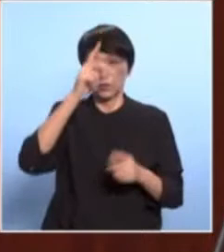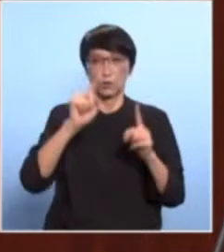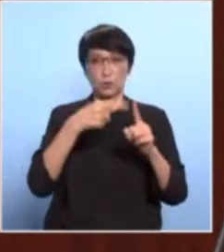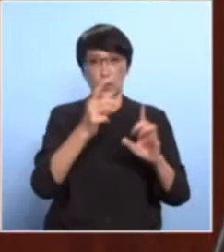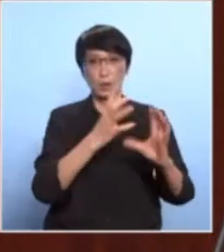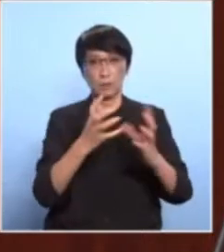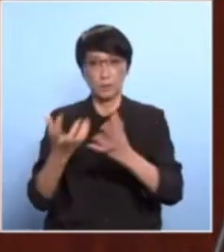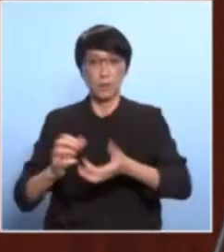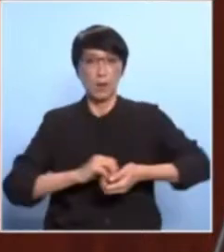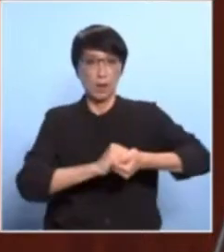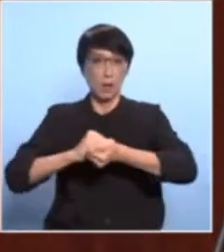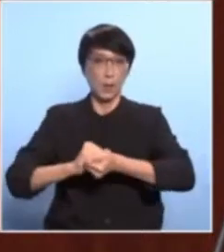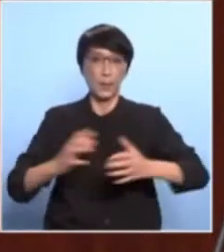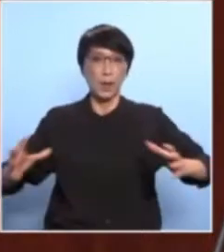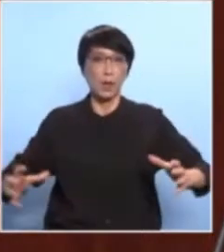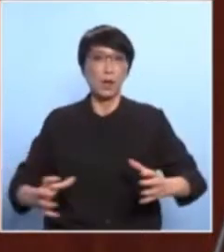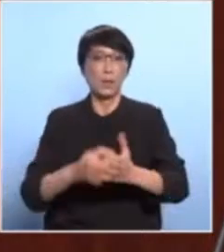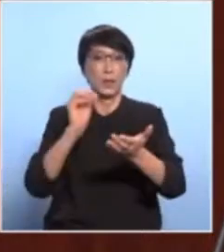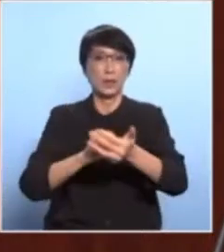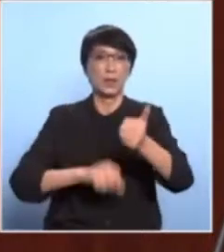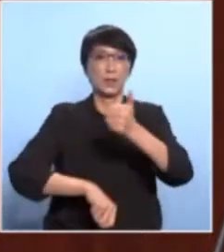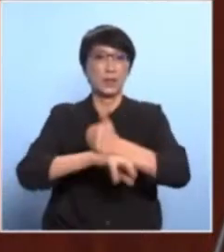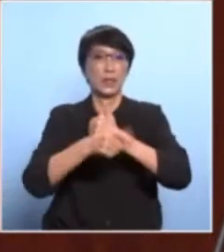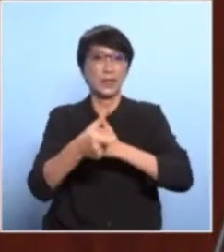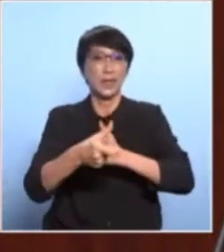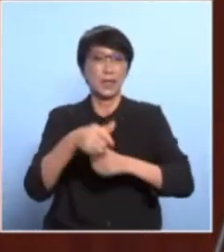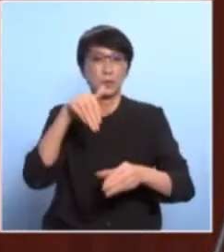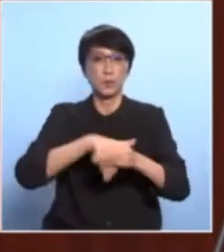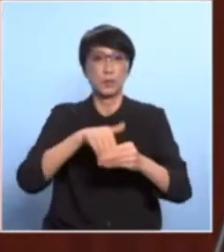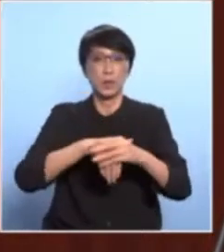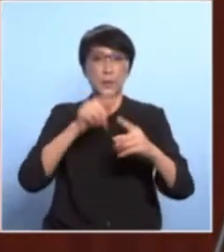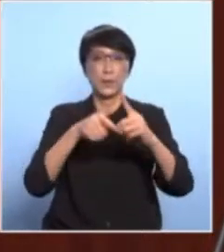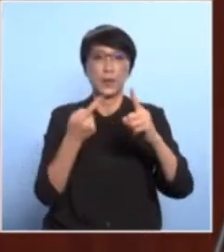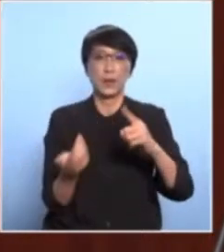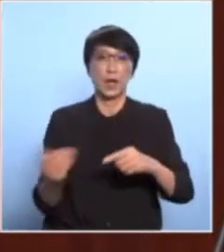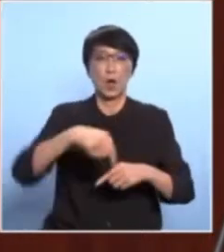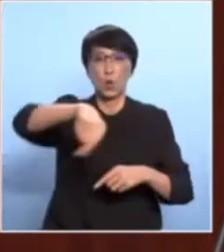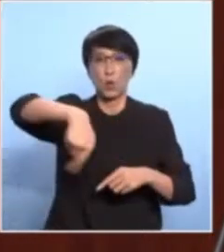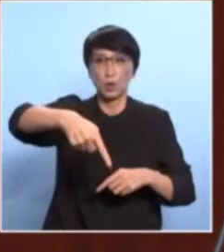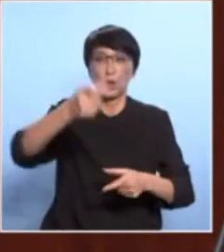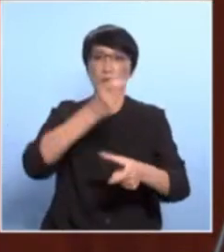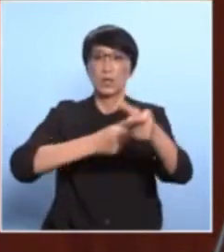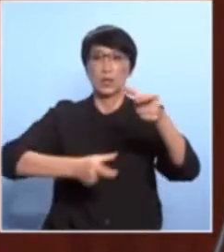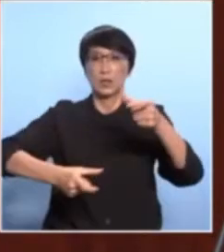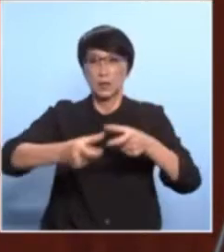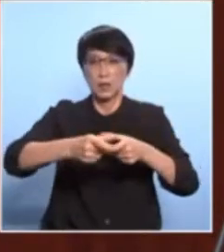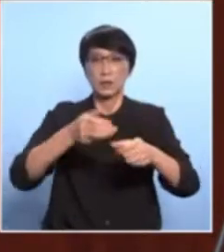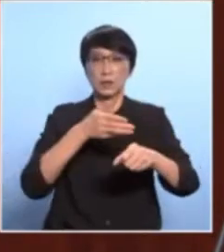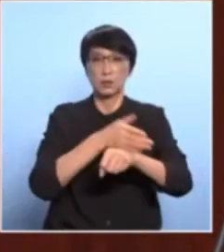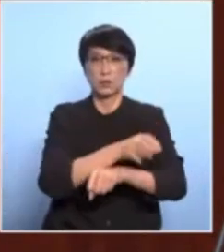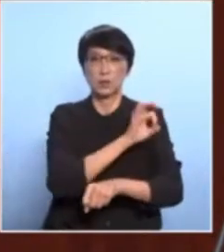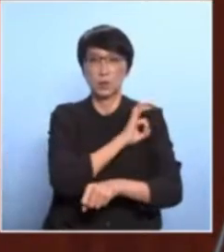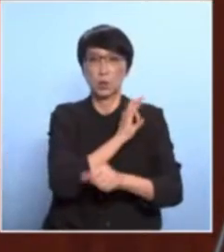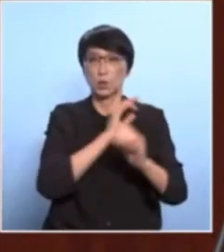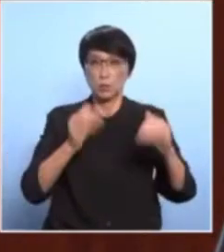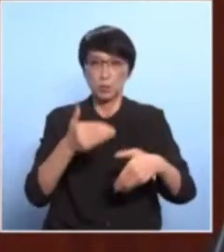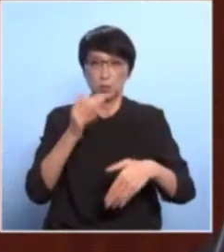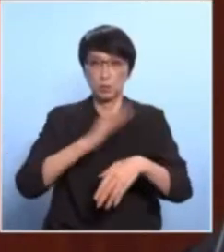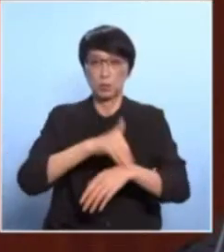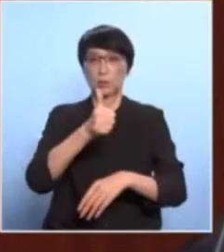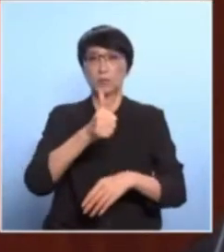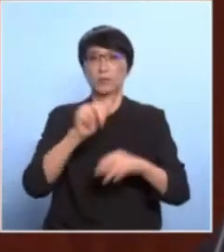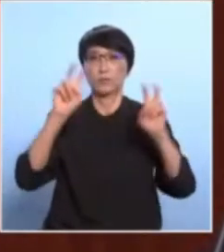investment fund with the Guangdong provincial government and other institutions or corporations to invest in the GBA projects